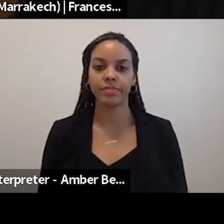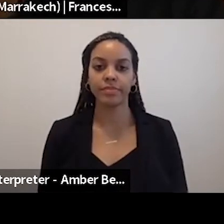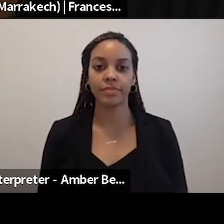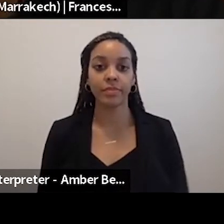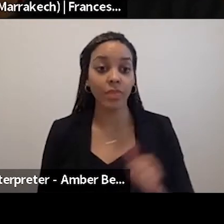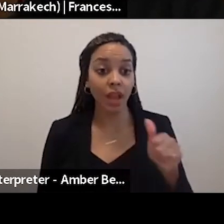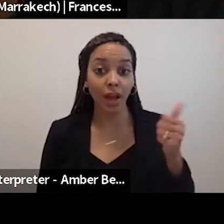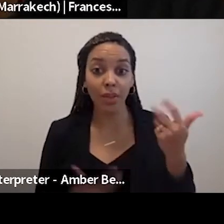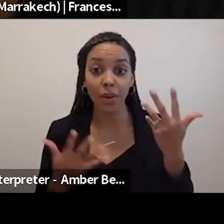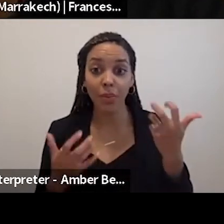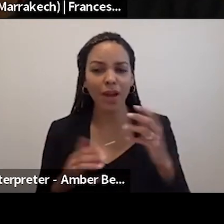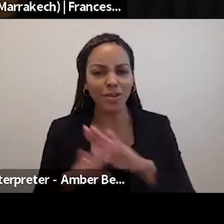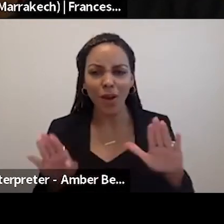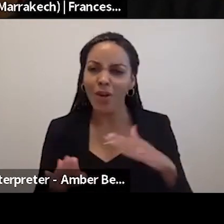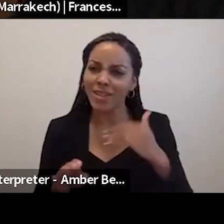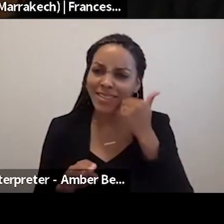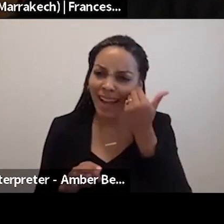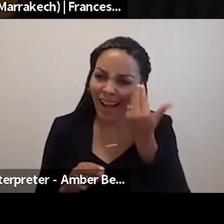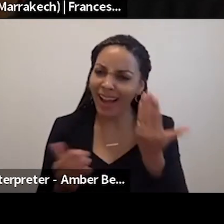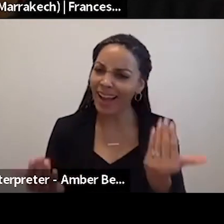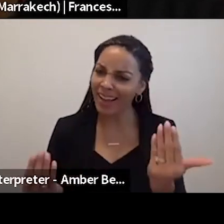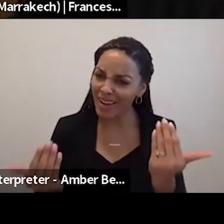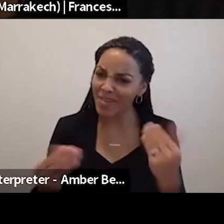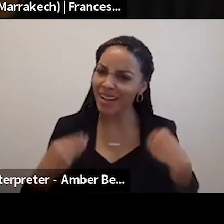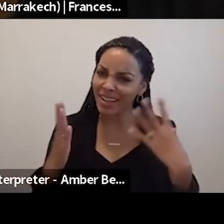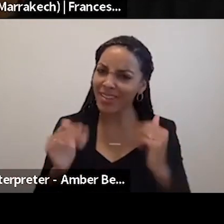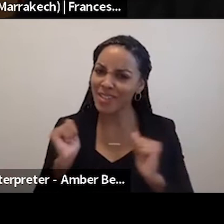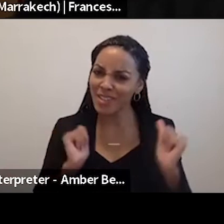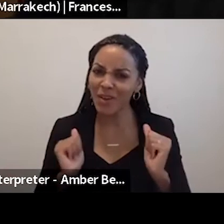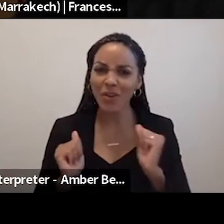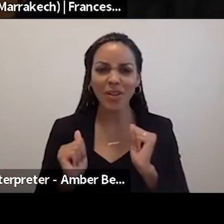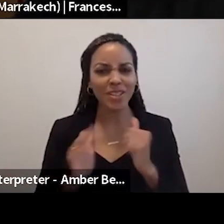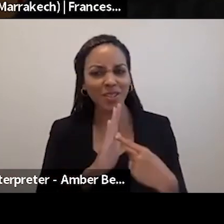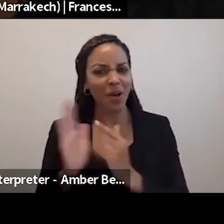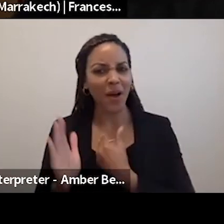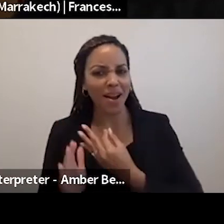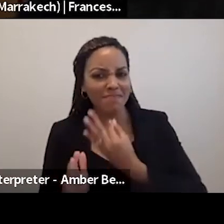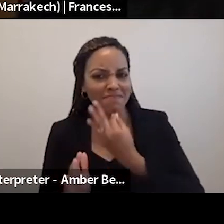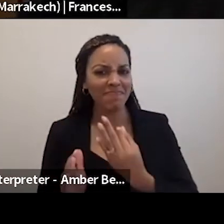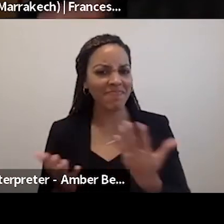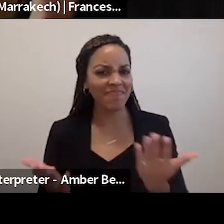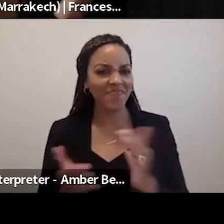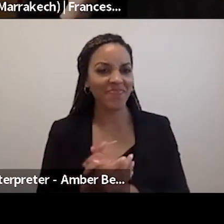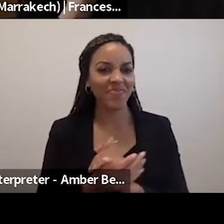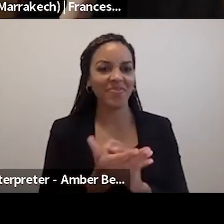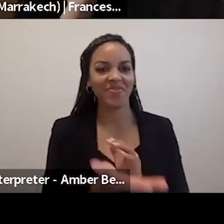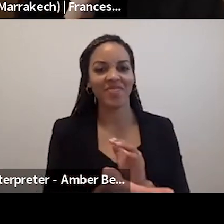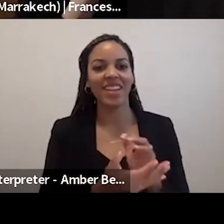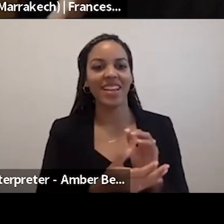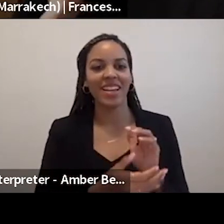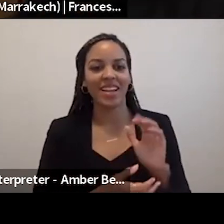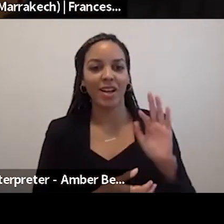Anyone else? Let's not be shy, y'all. We gotta give the people a show and to show our expertise here. I mean, I can say